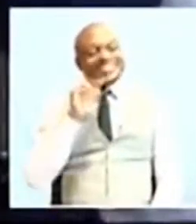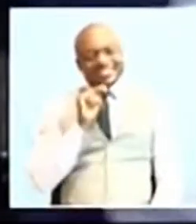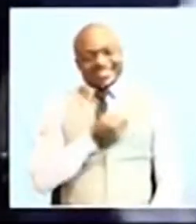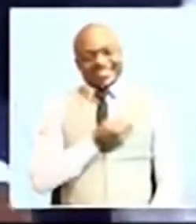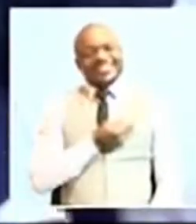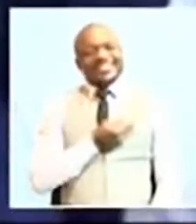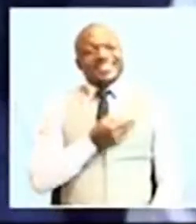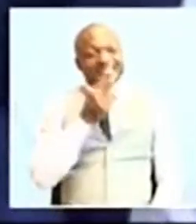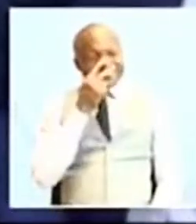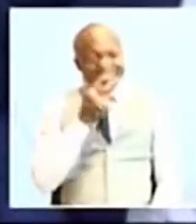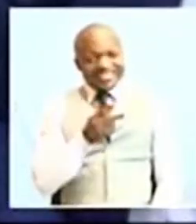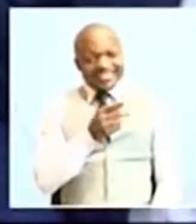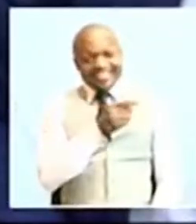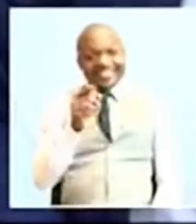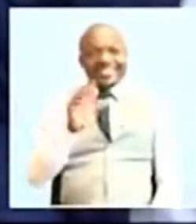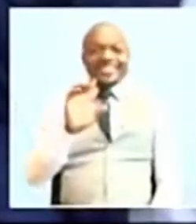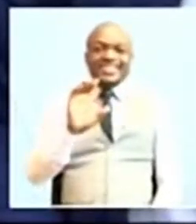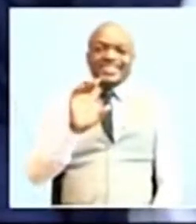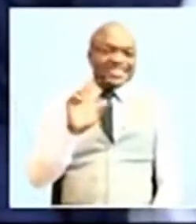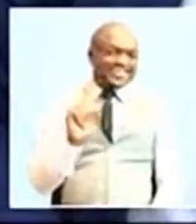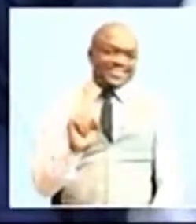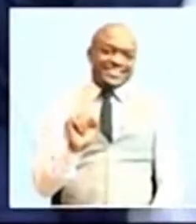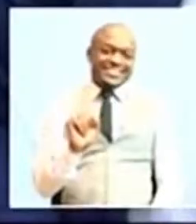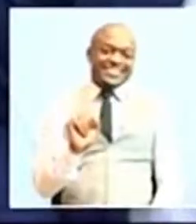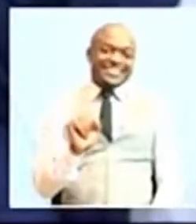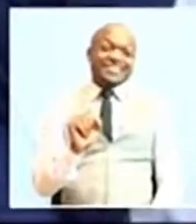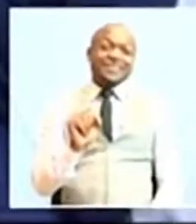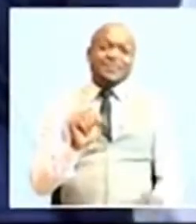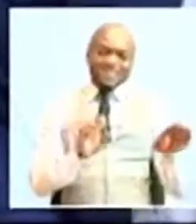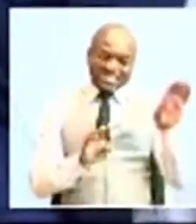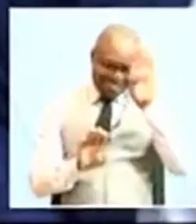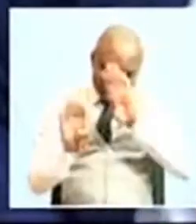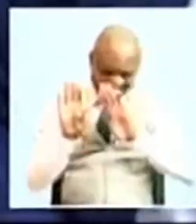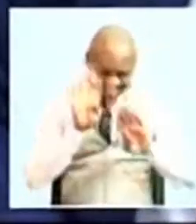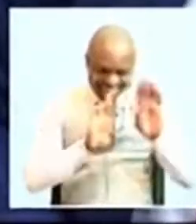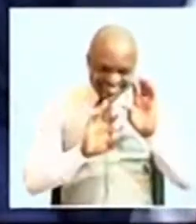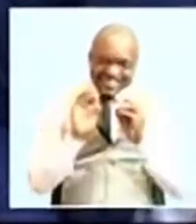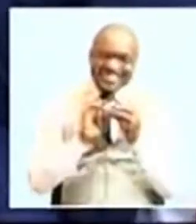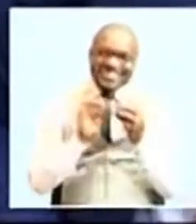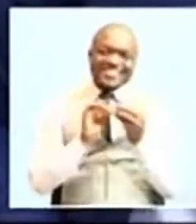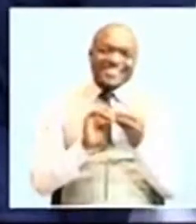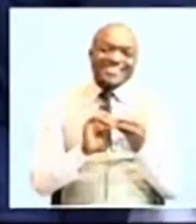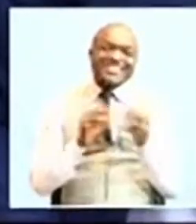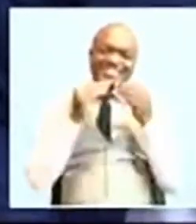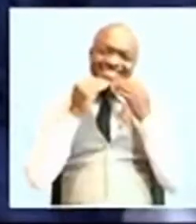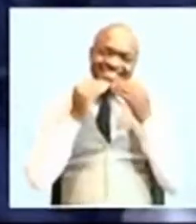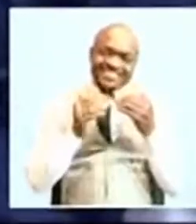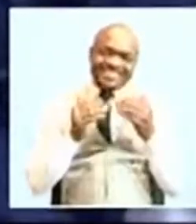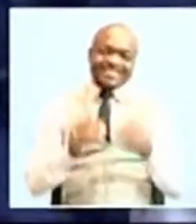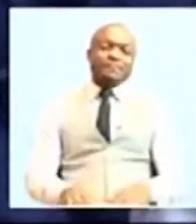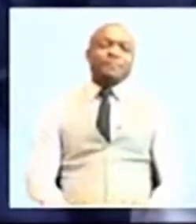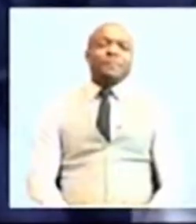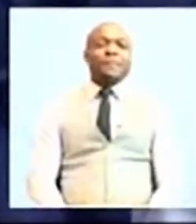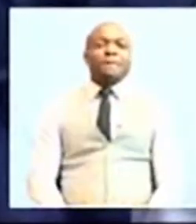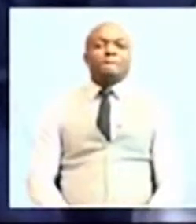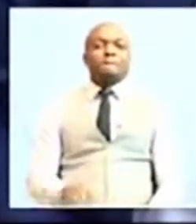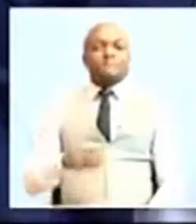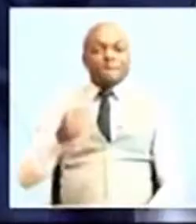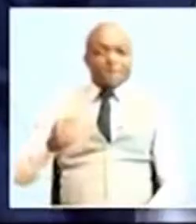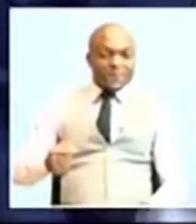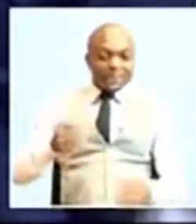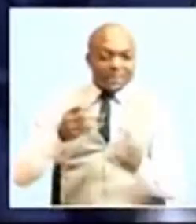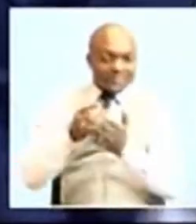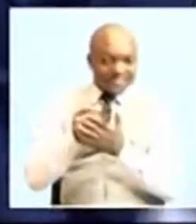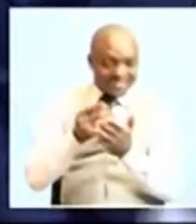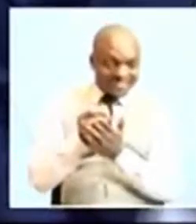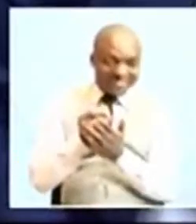I want to know CS no Mulunda waseka, so I will be in trouble. Thank you. Yes, Chief Accountant for